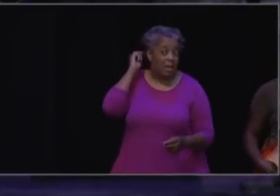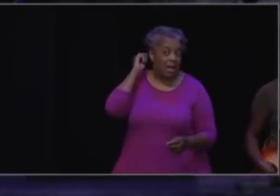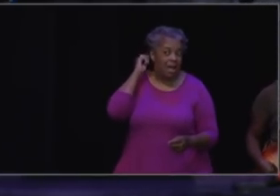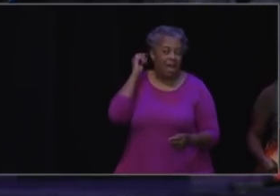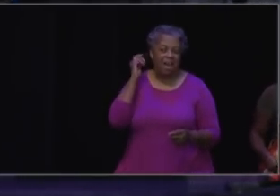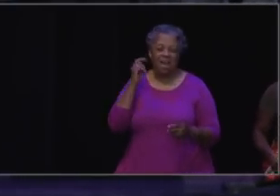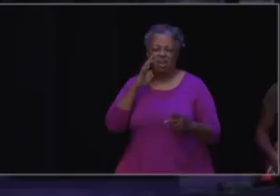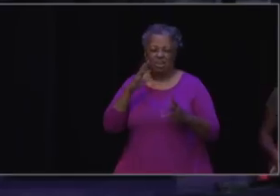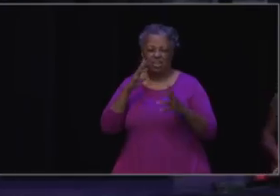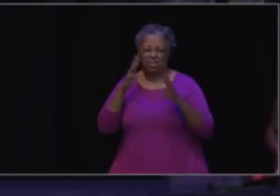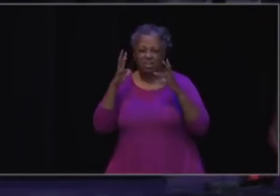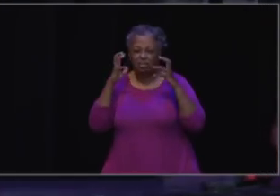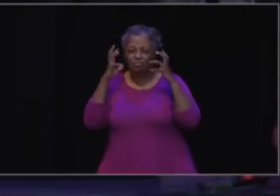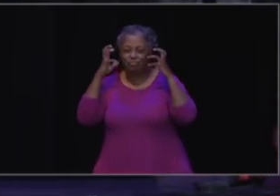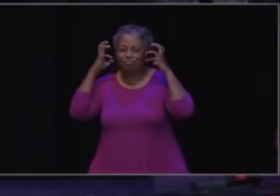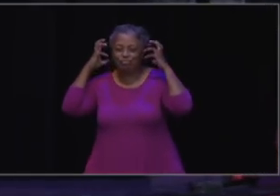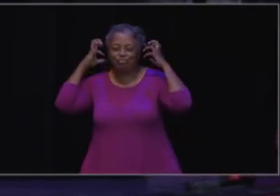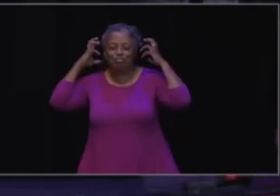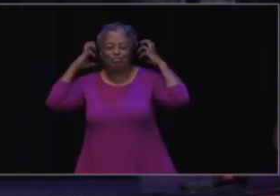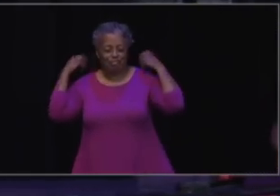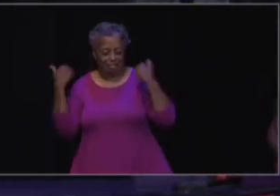woolly.